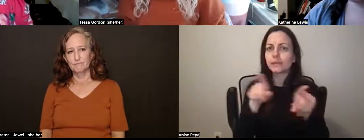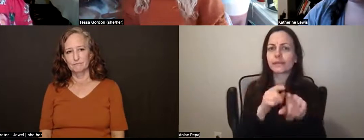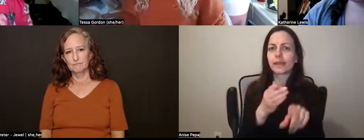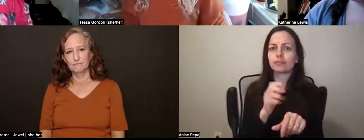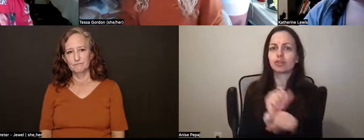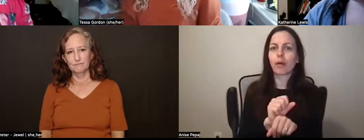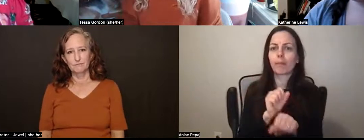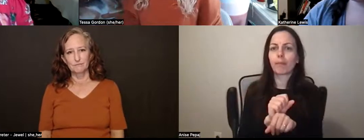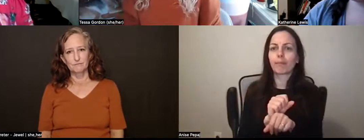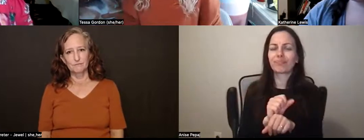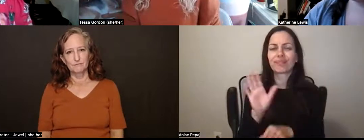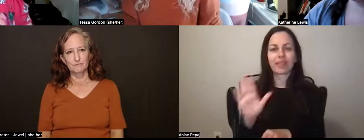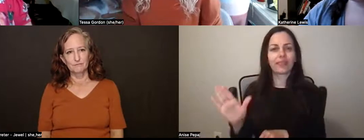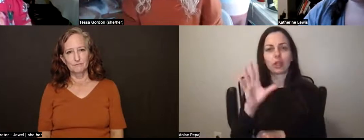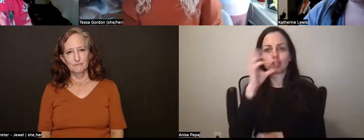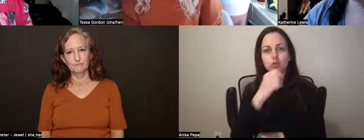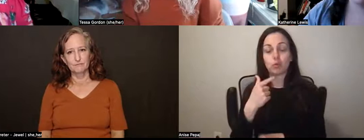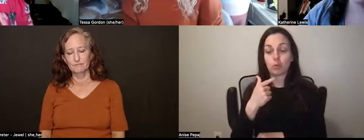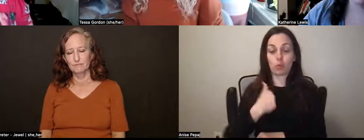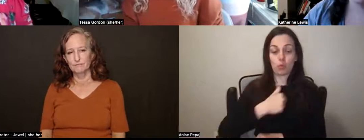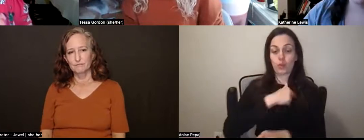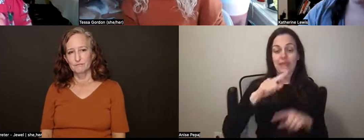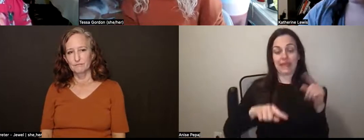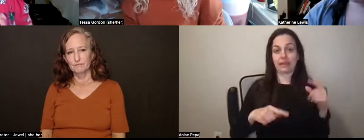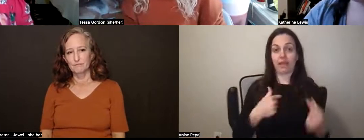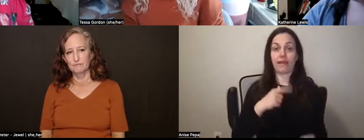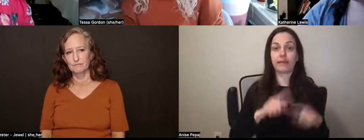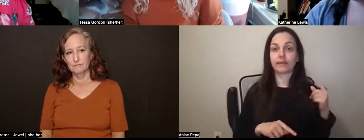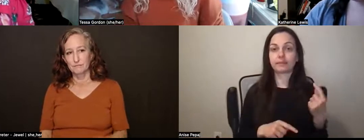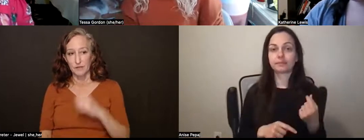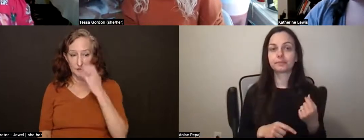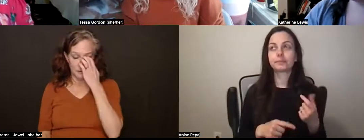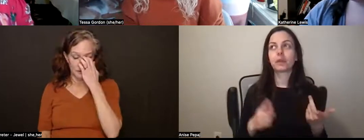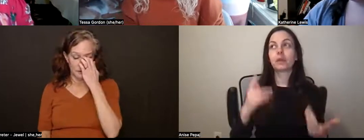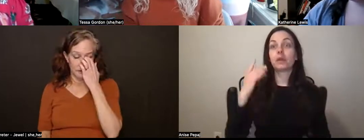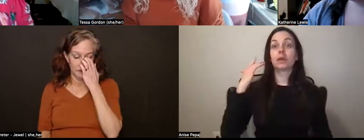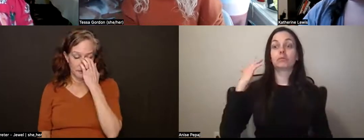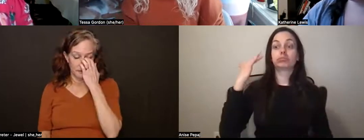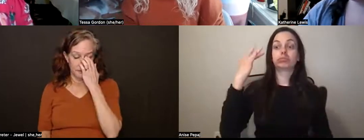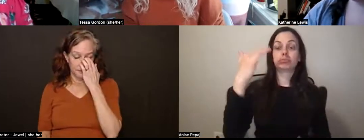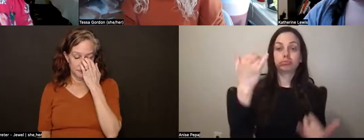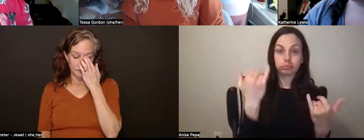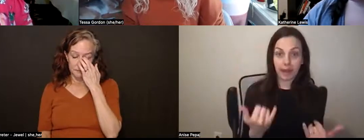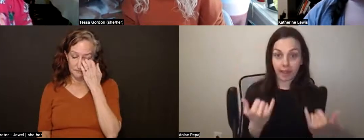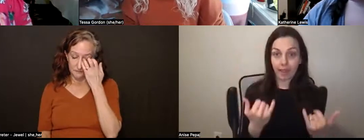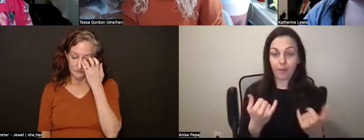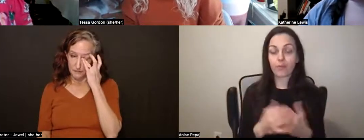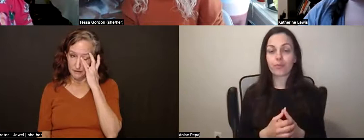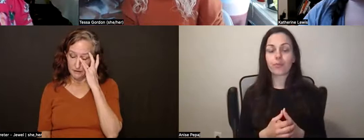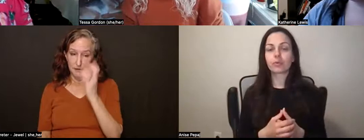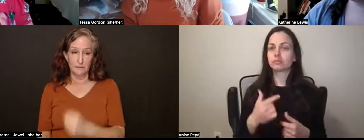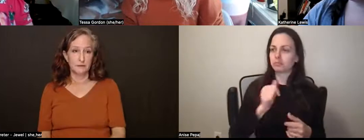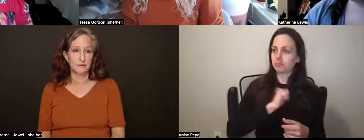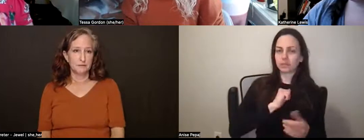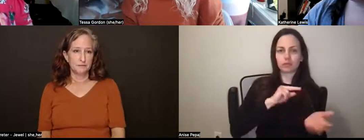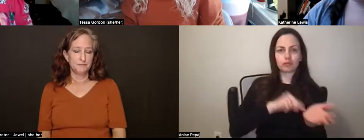was just an assumption that we couldn't, or I couldn't. So then you fast forward to where we're at now. And I am a nurse. I've